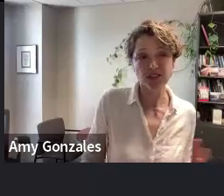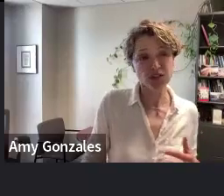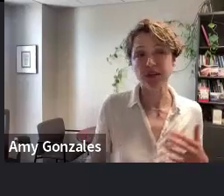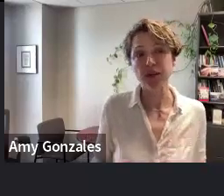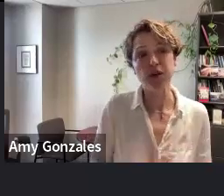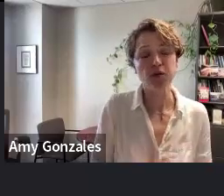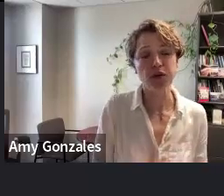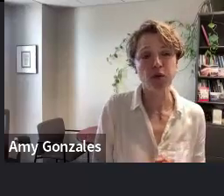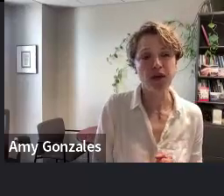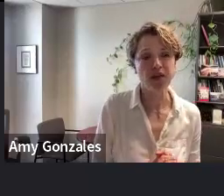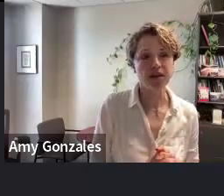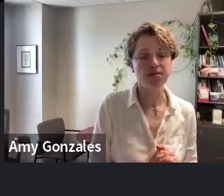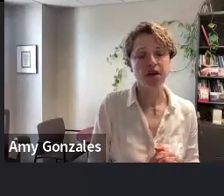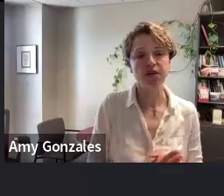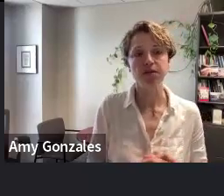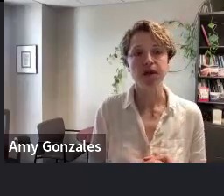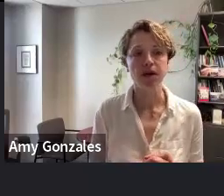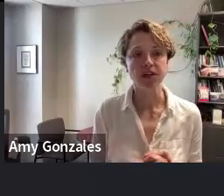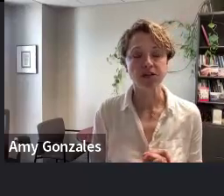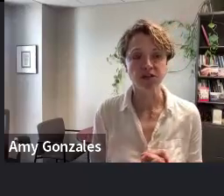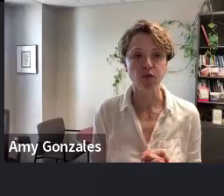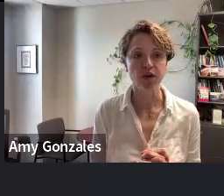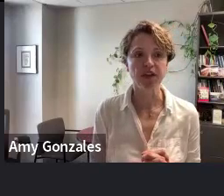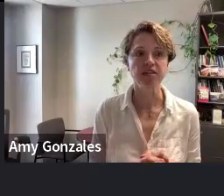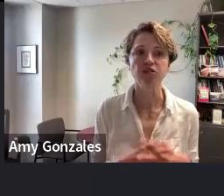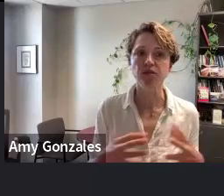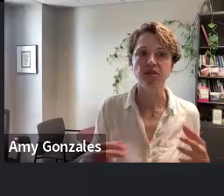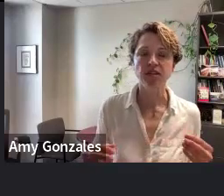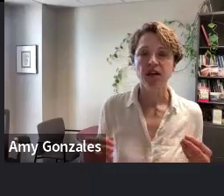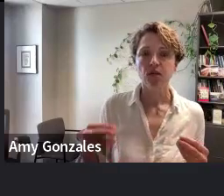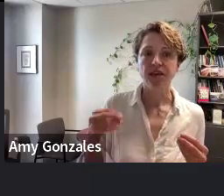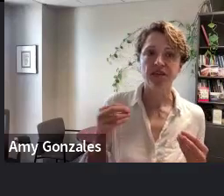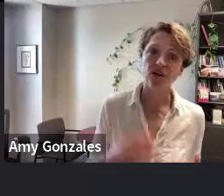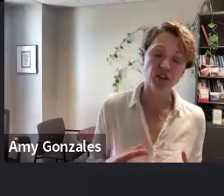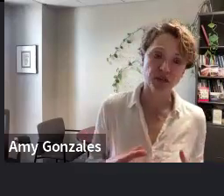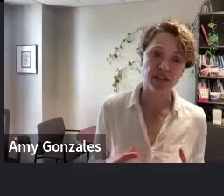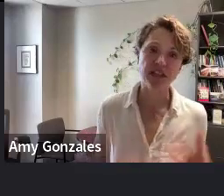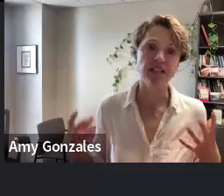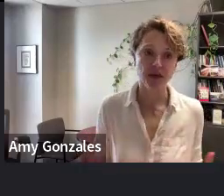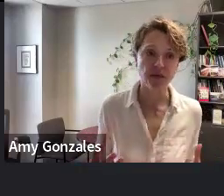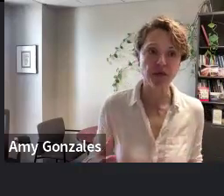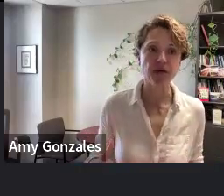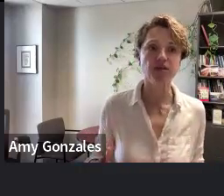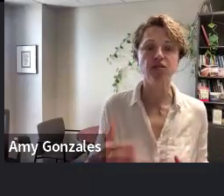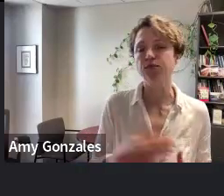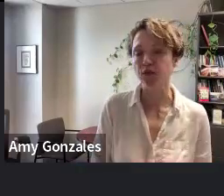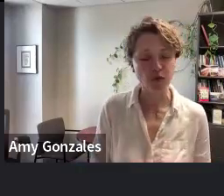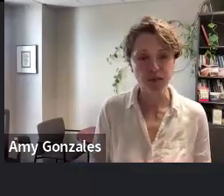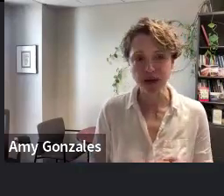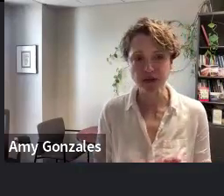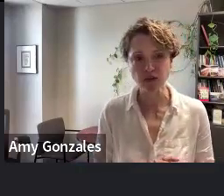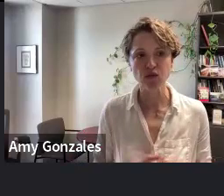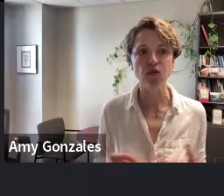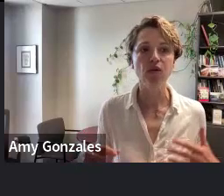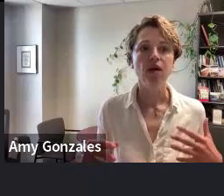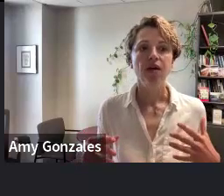students. So we know pretty well that from years of work that students with large screen devices, computers,